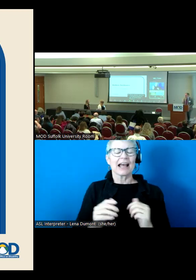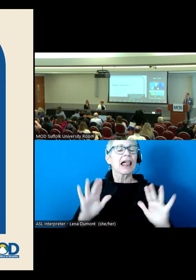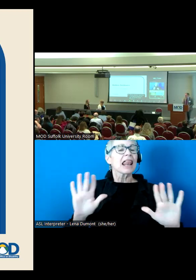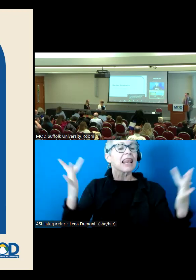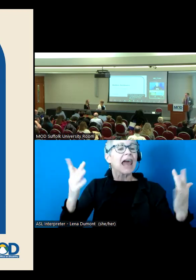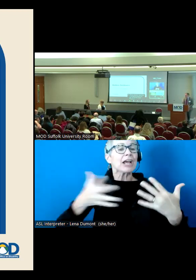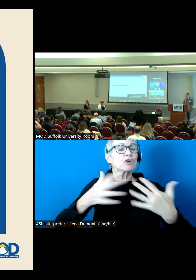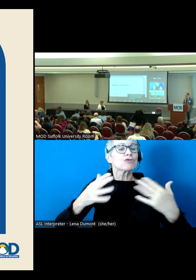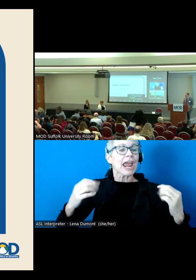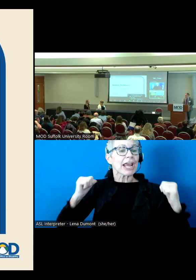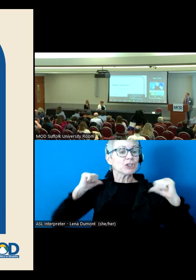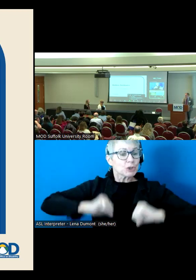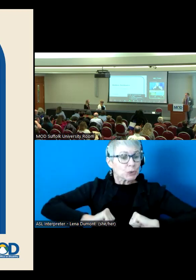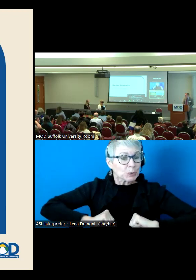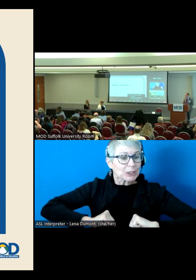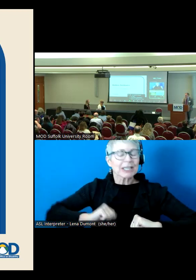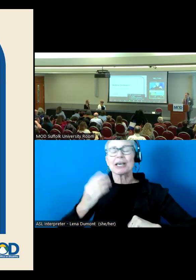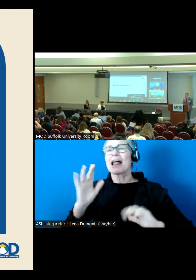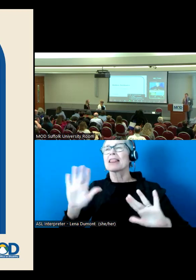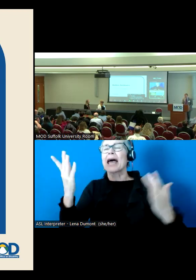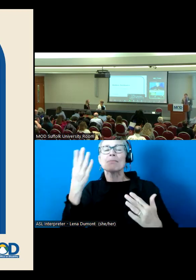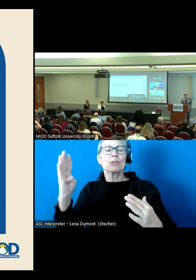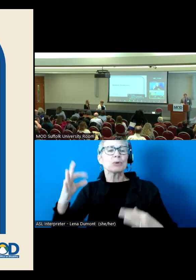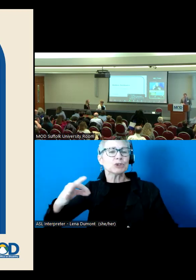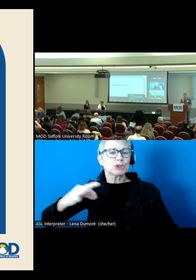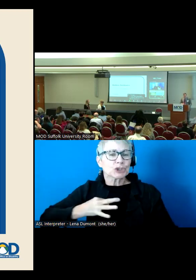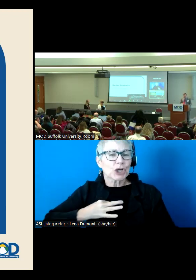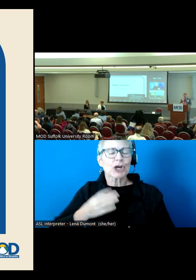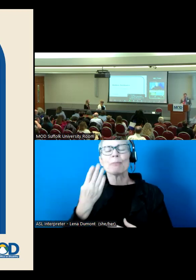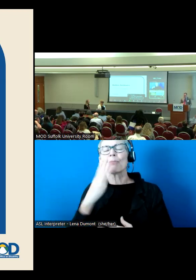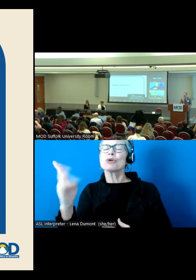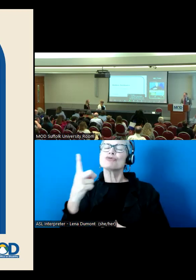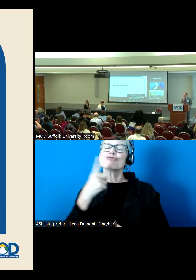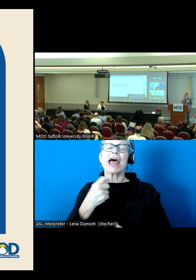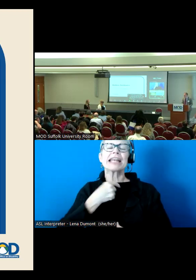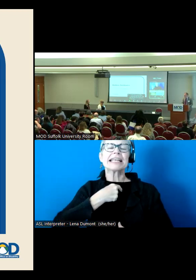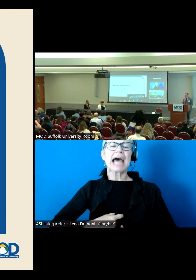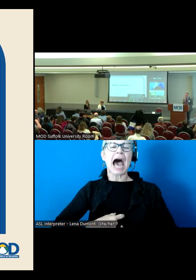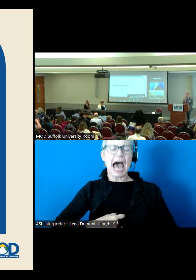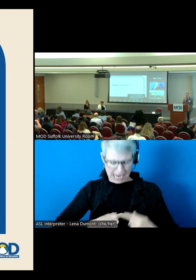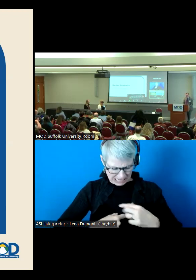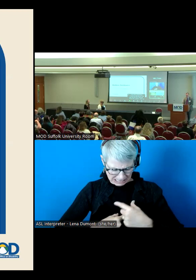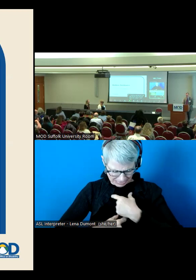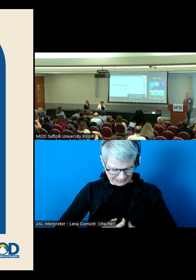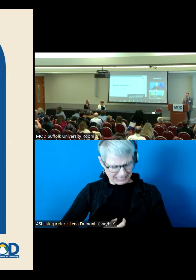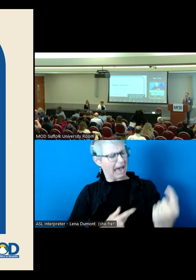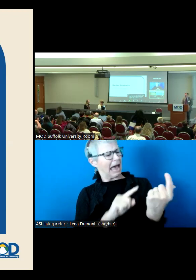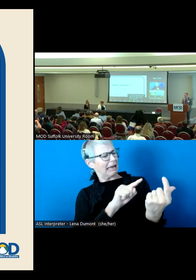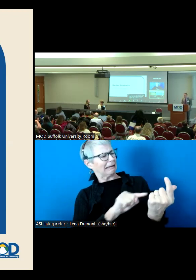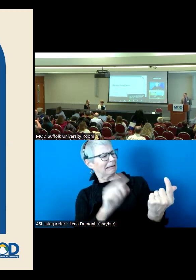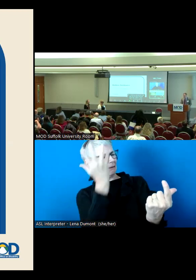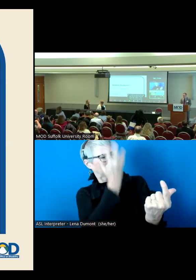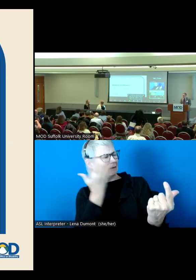light blue shirt with a blue and red tie with a pattern I don't know that I could honestly describe. It looks kind of like geometrical to